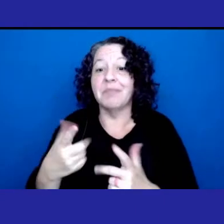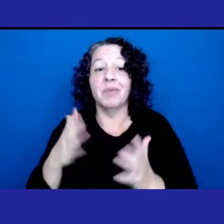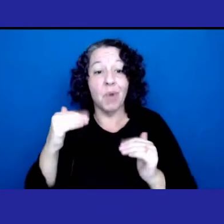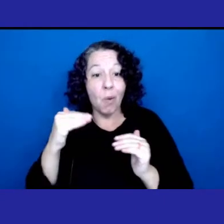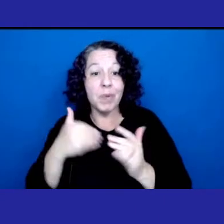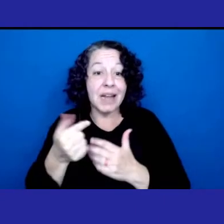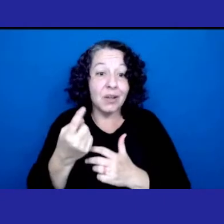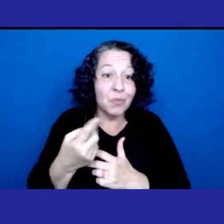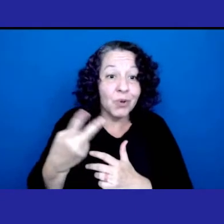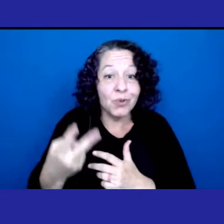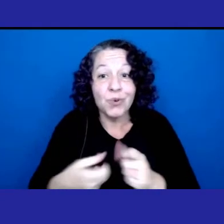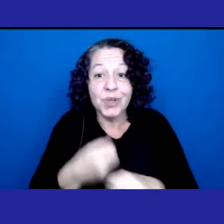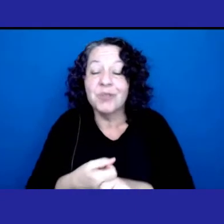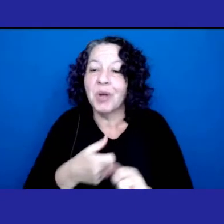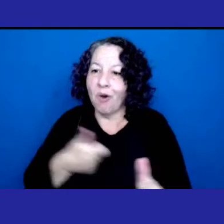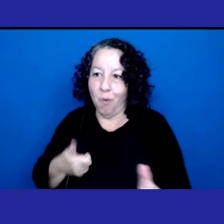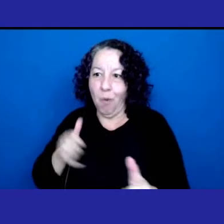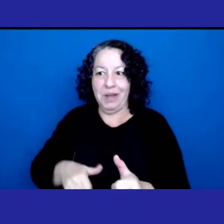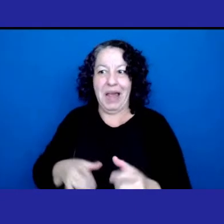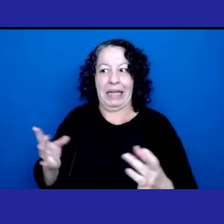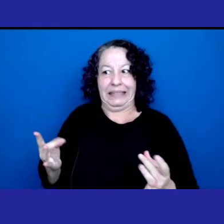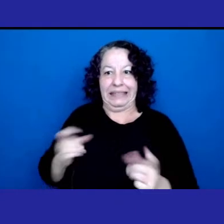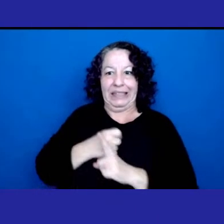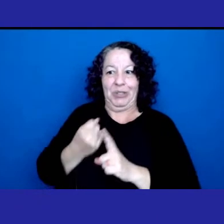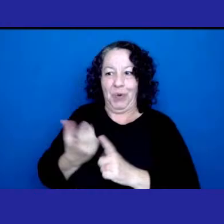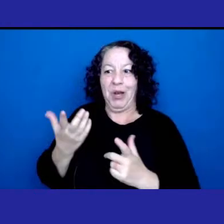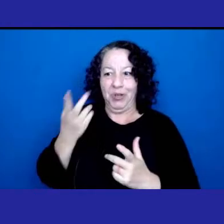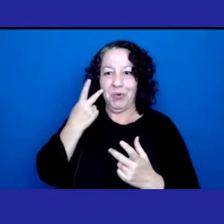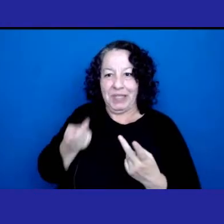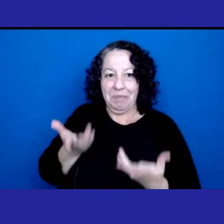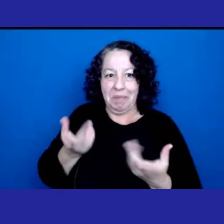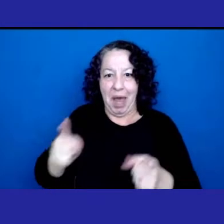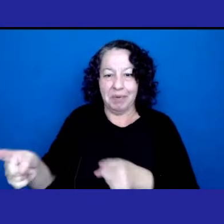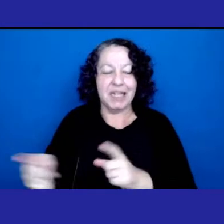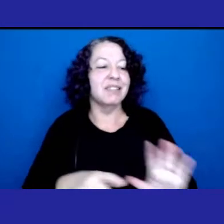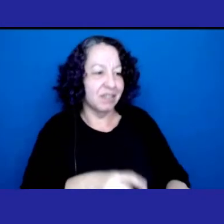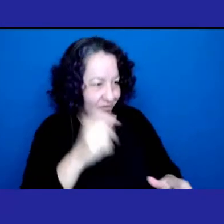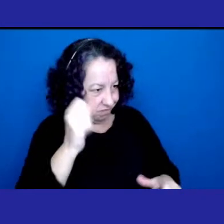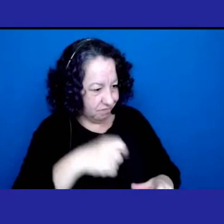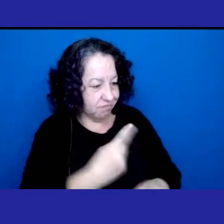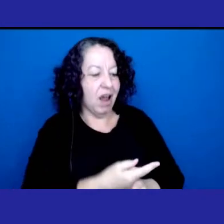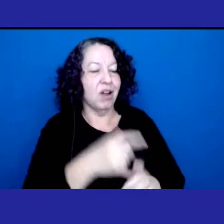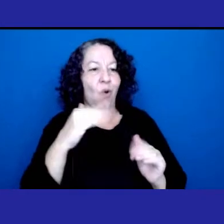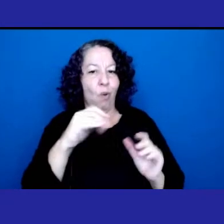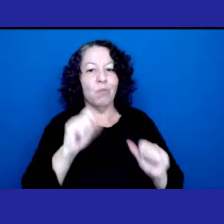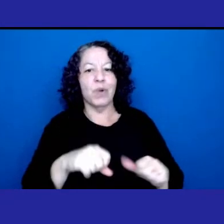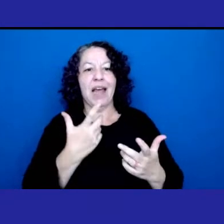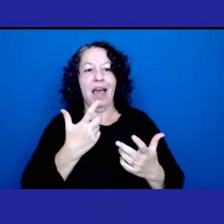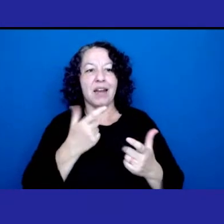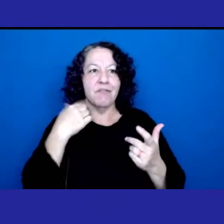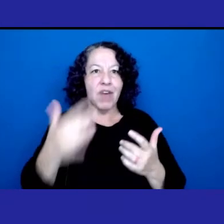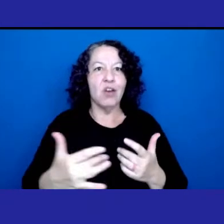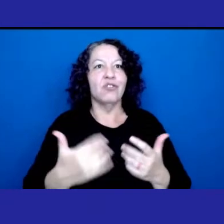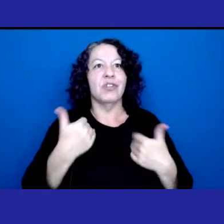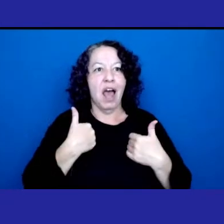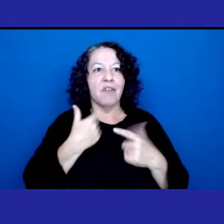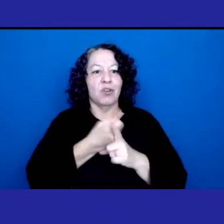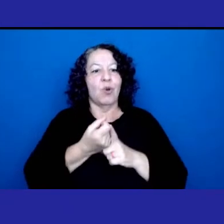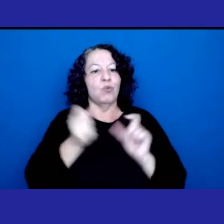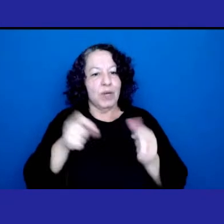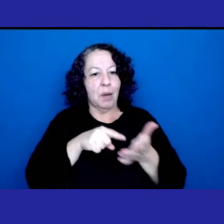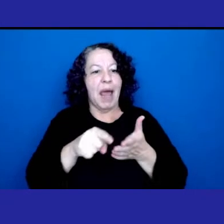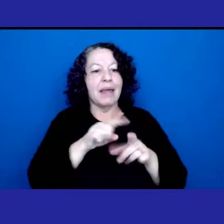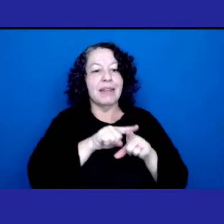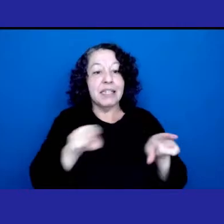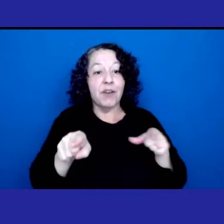outlining. Yeah, I hope we can get to the point where we can negotiate something where we just pay that difference up to the CMS rate and not beyond that, or Yeah, or even